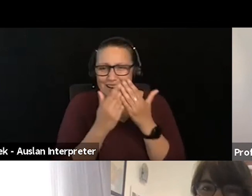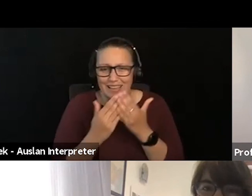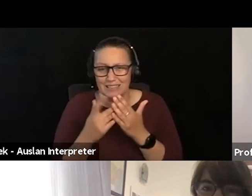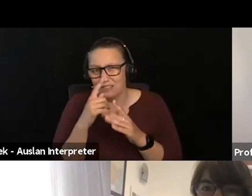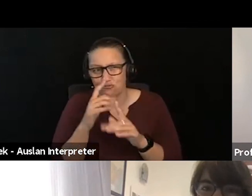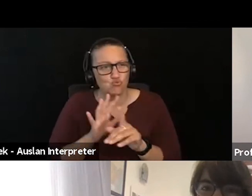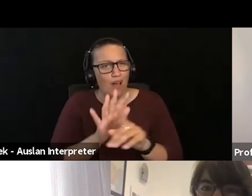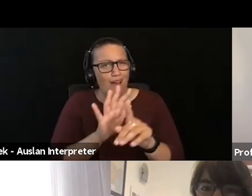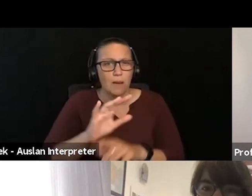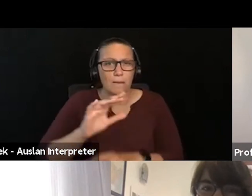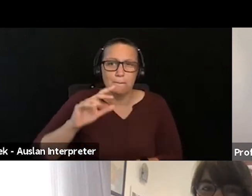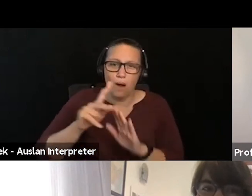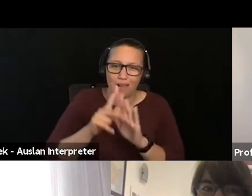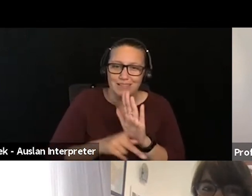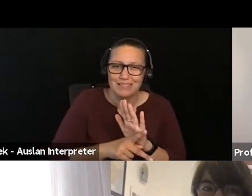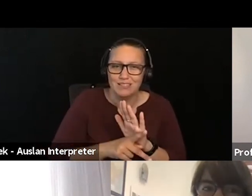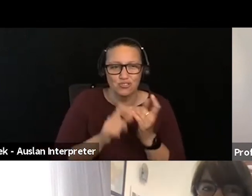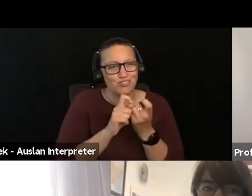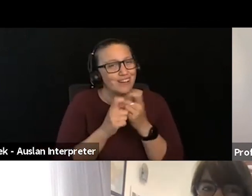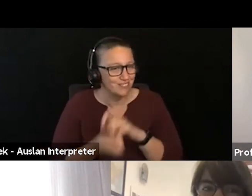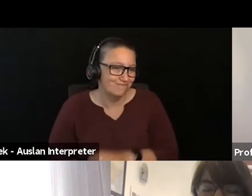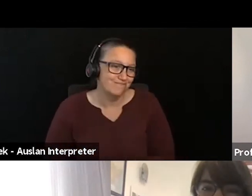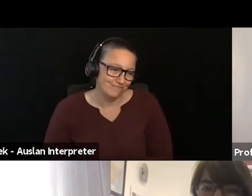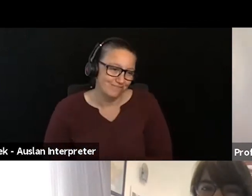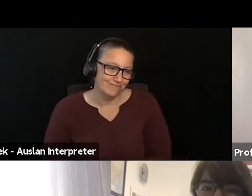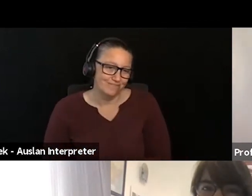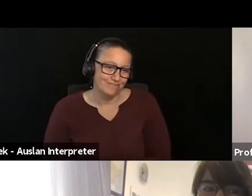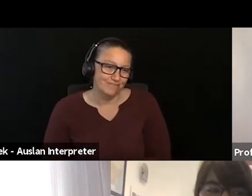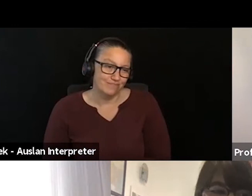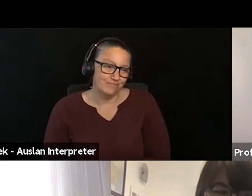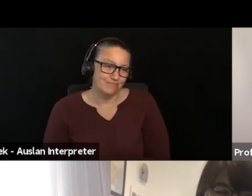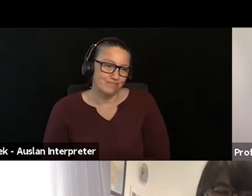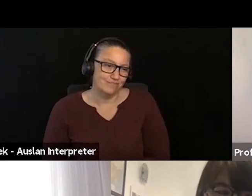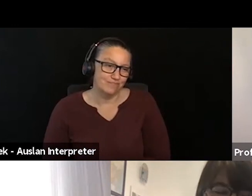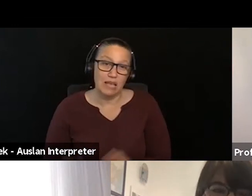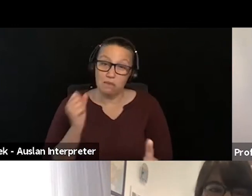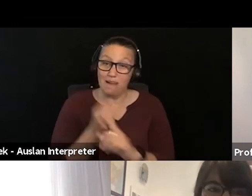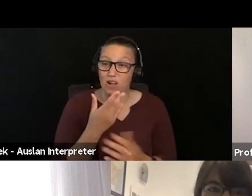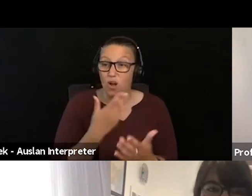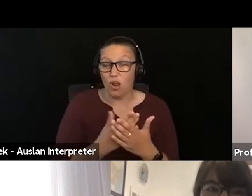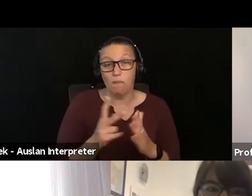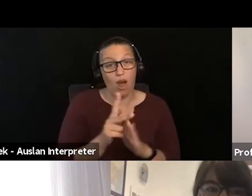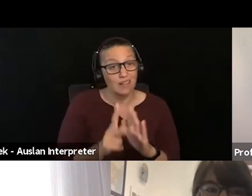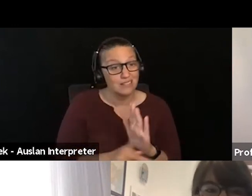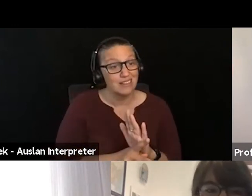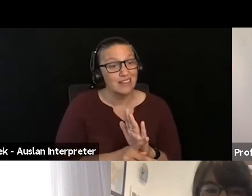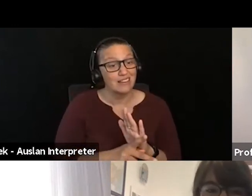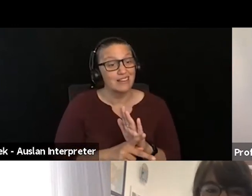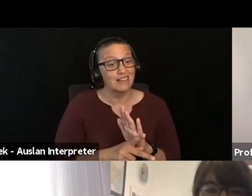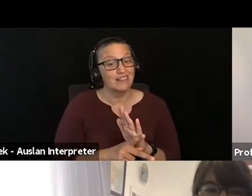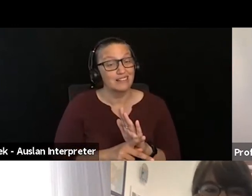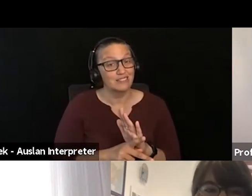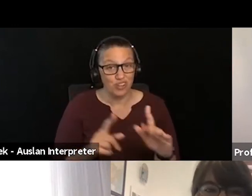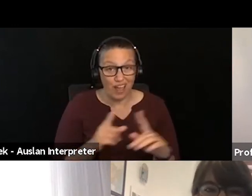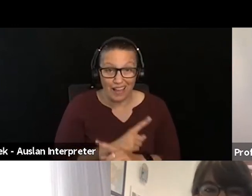change. And that impacting on policy and practice change will involve extensive